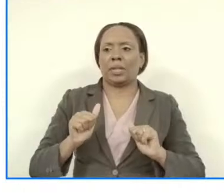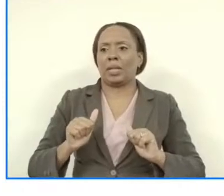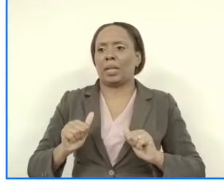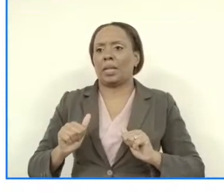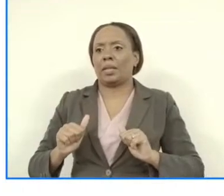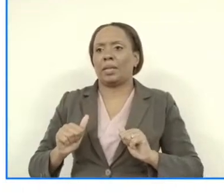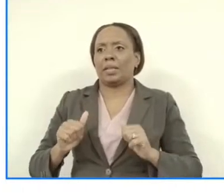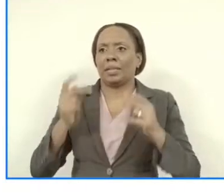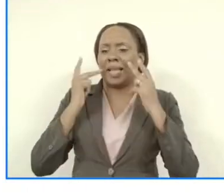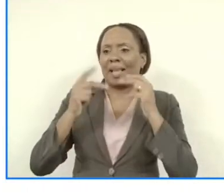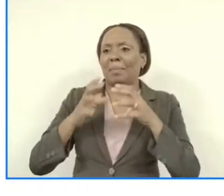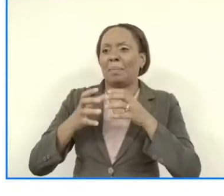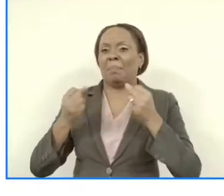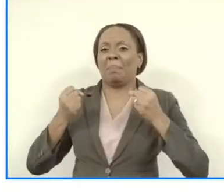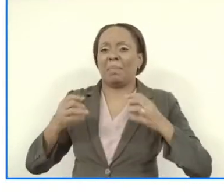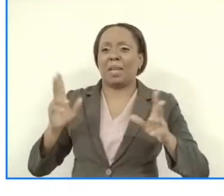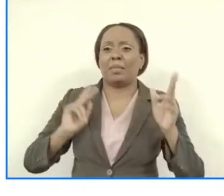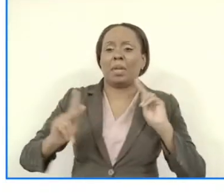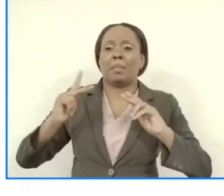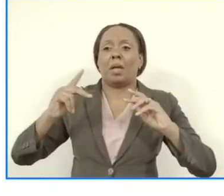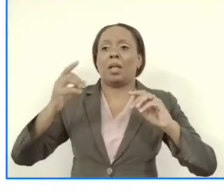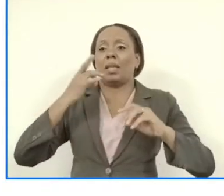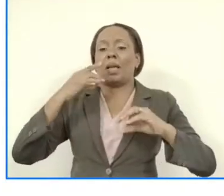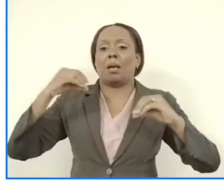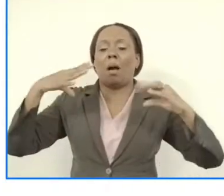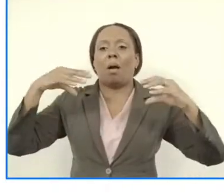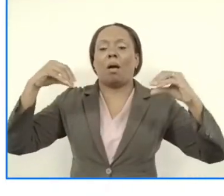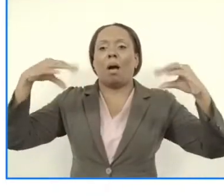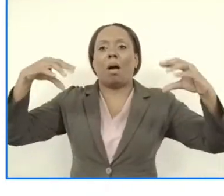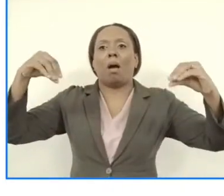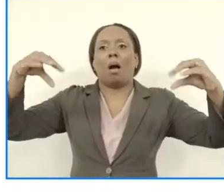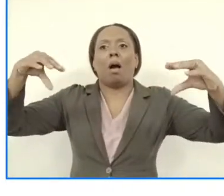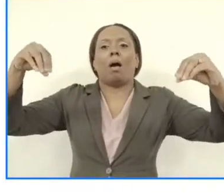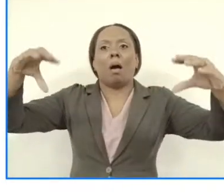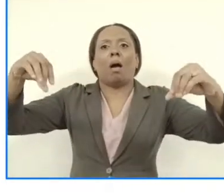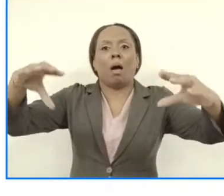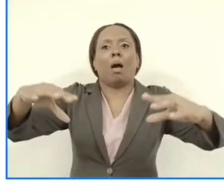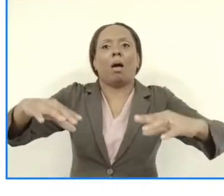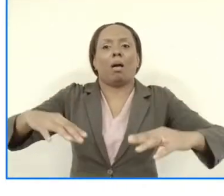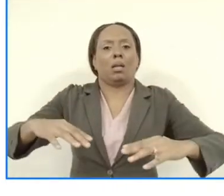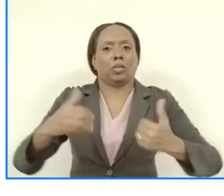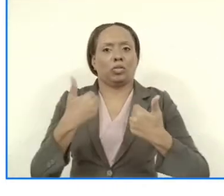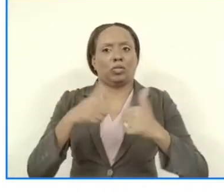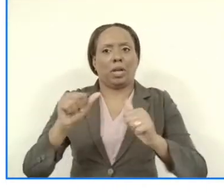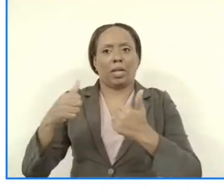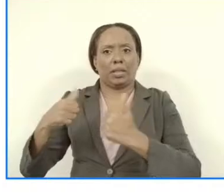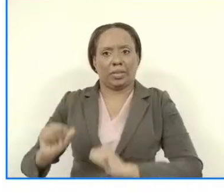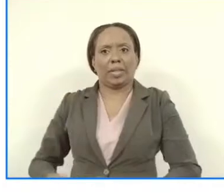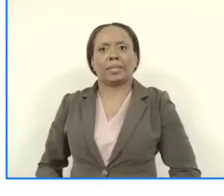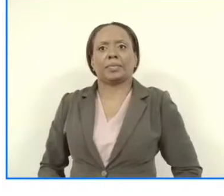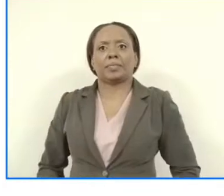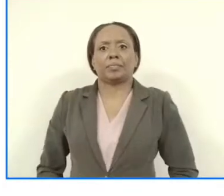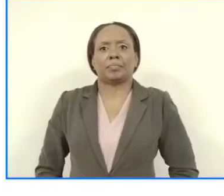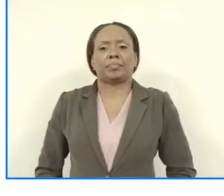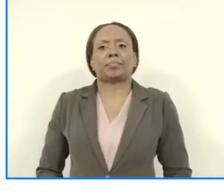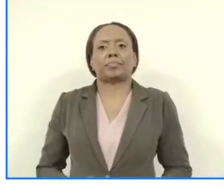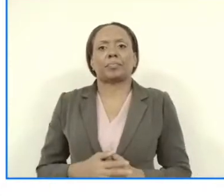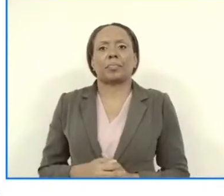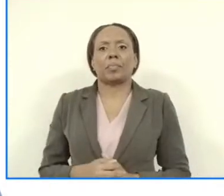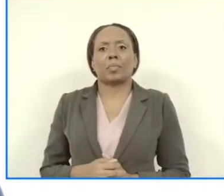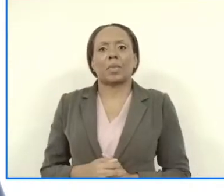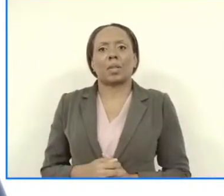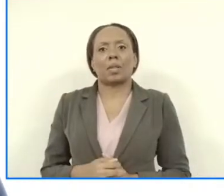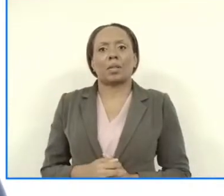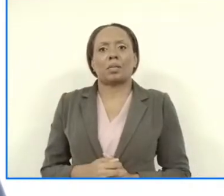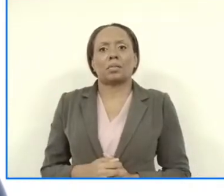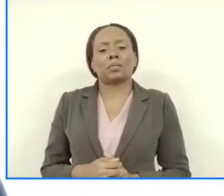many people as we can back on as quickly as possible with the resources that we have. And so we would do some closing, and then